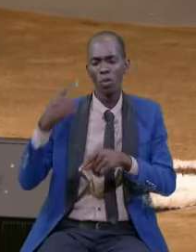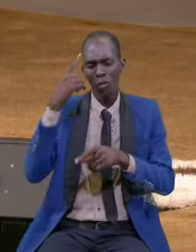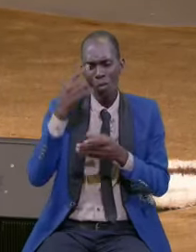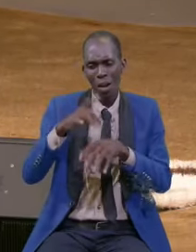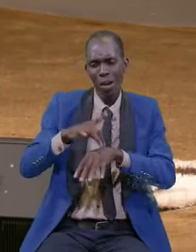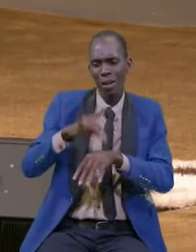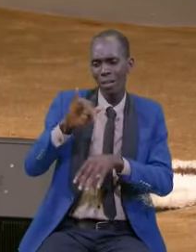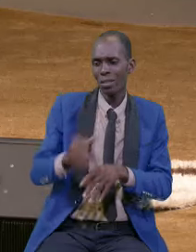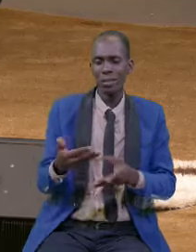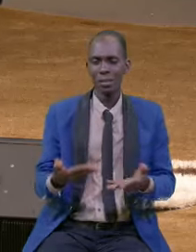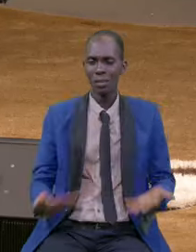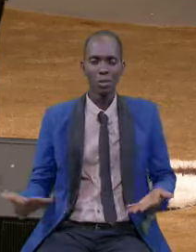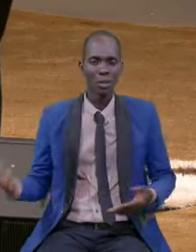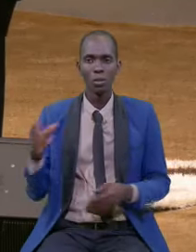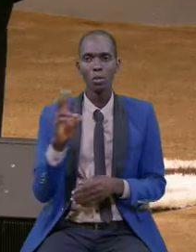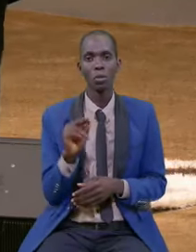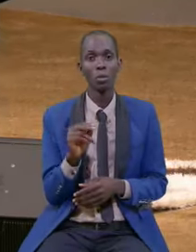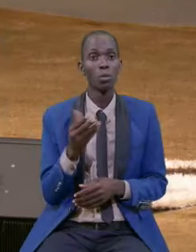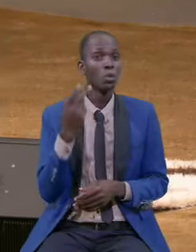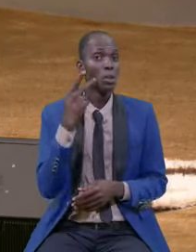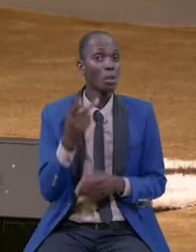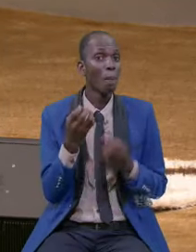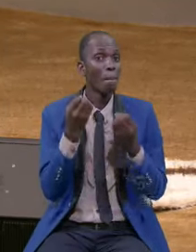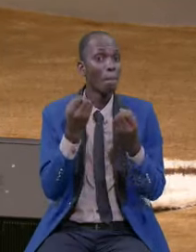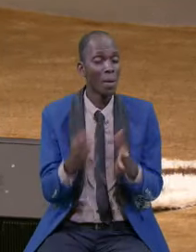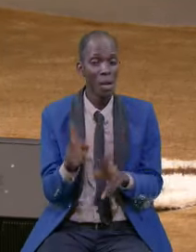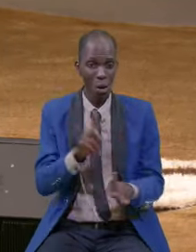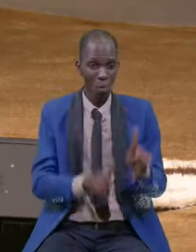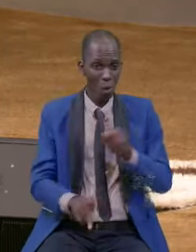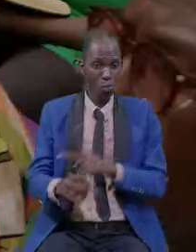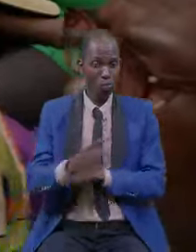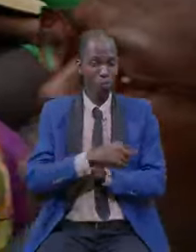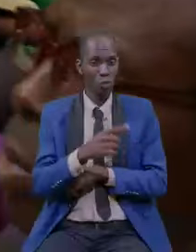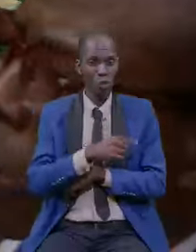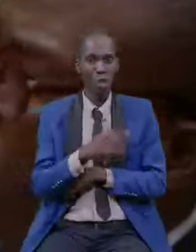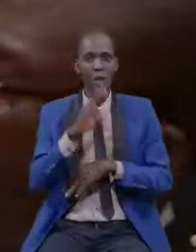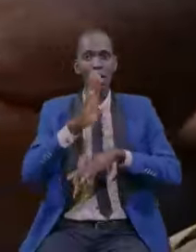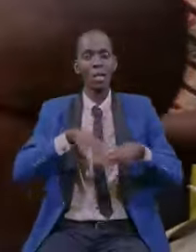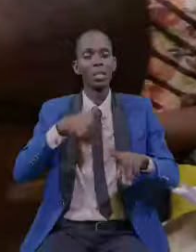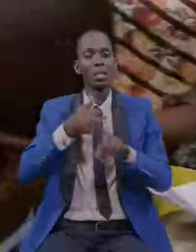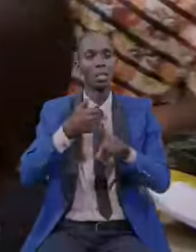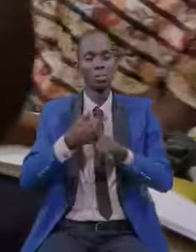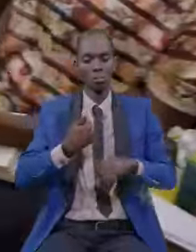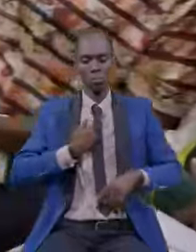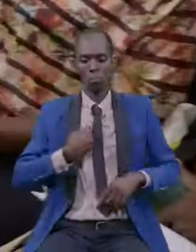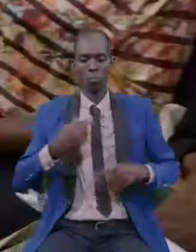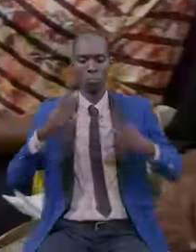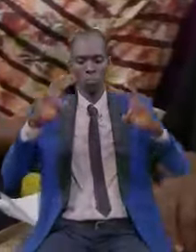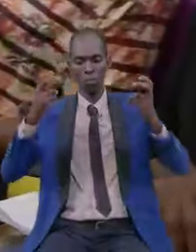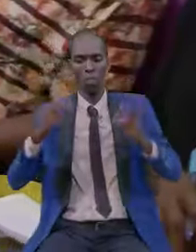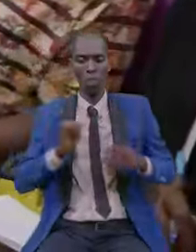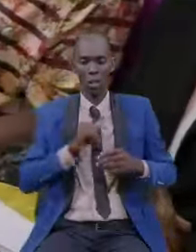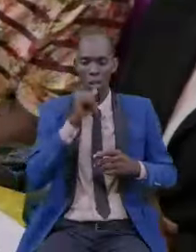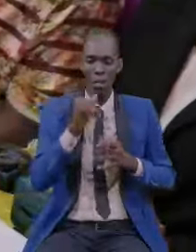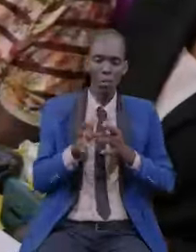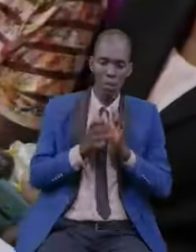this or that. There are people who call themselves believers. They never submit to whatever